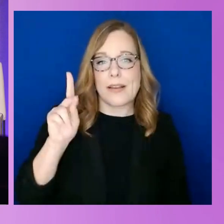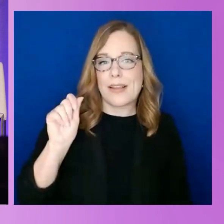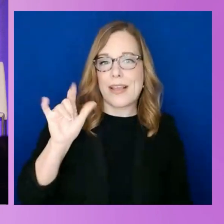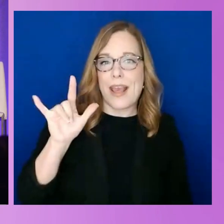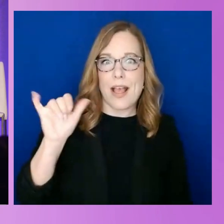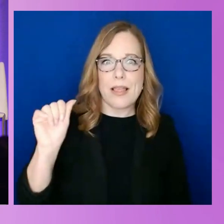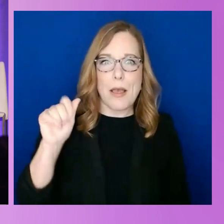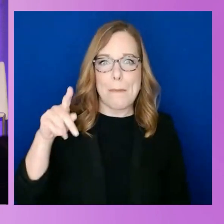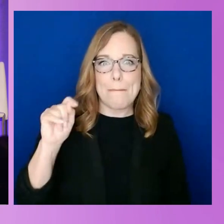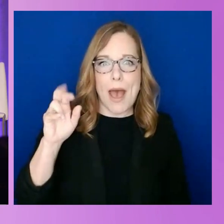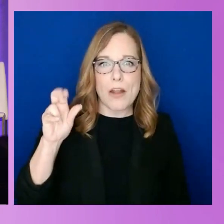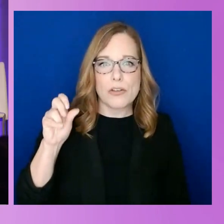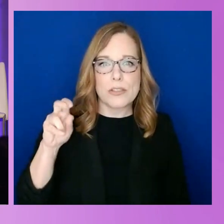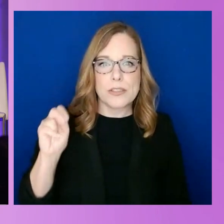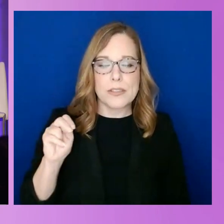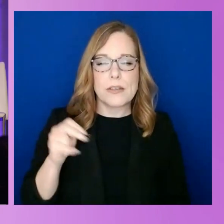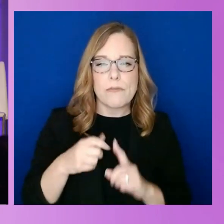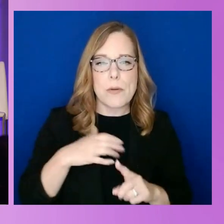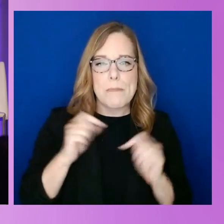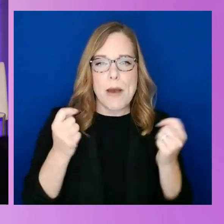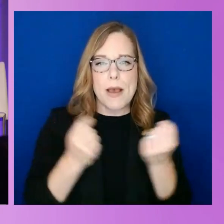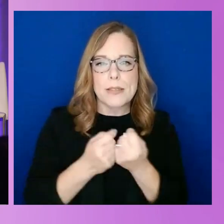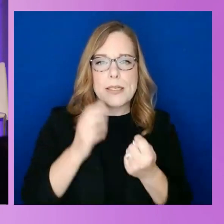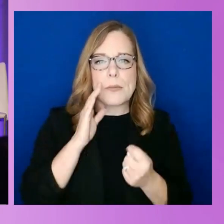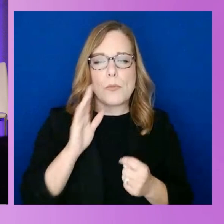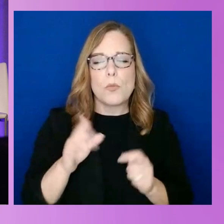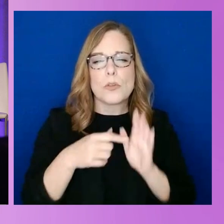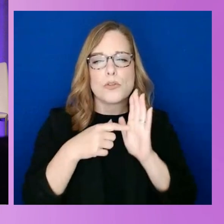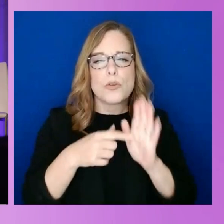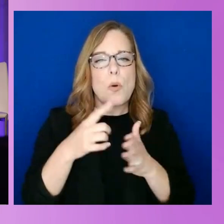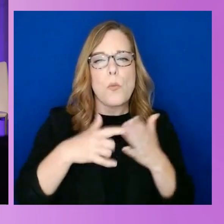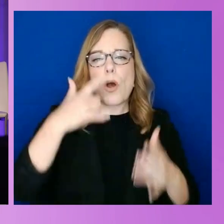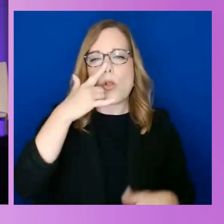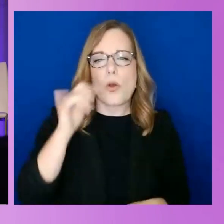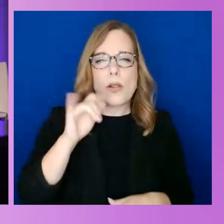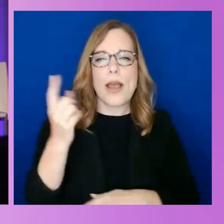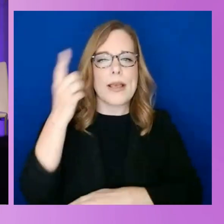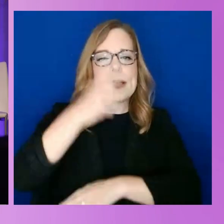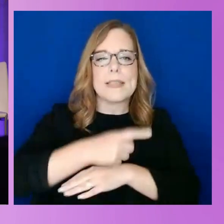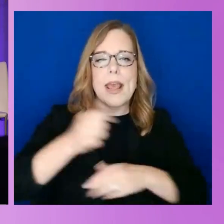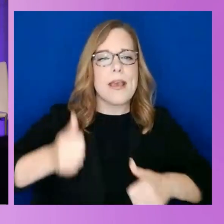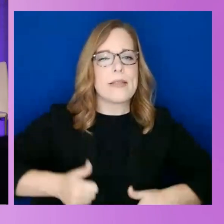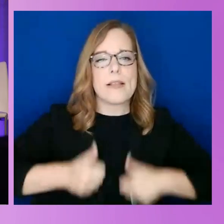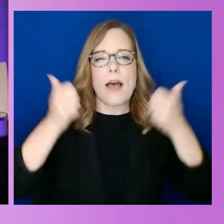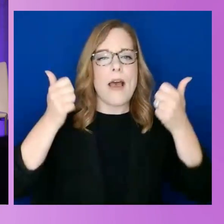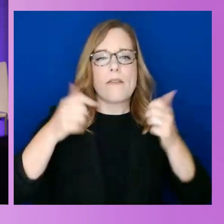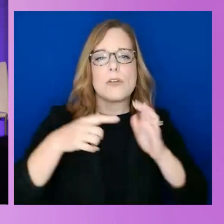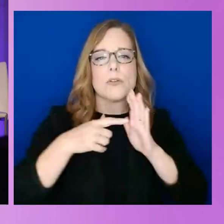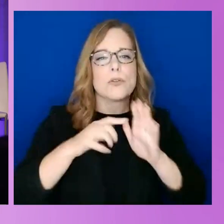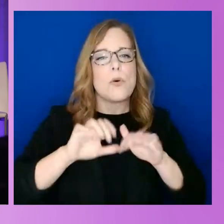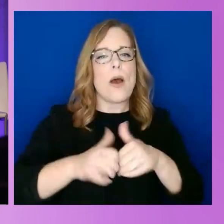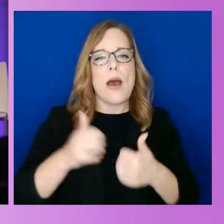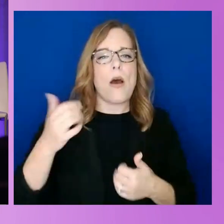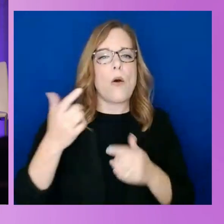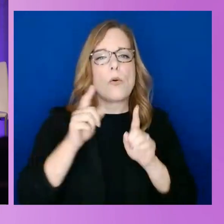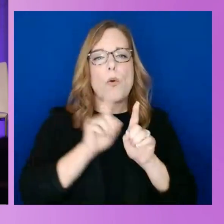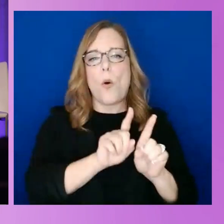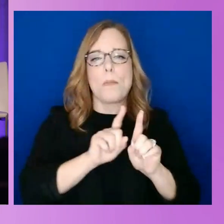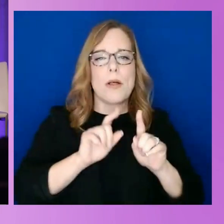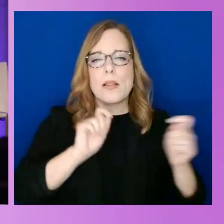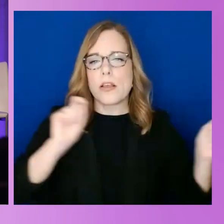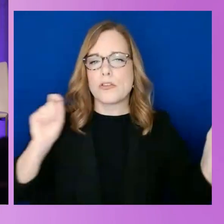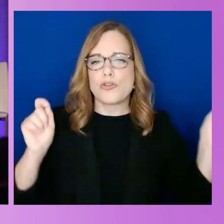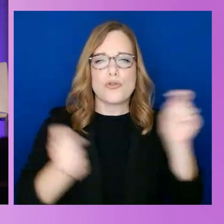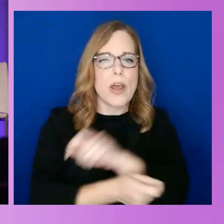transforms how she manages tasks and her focus to help her thrive. Then I'm honored to host a panel with